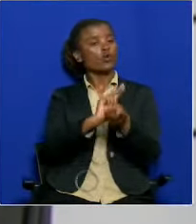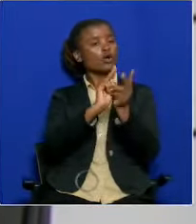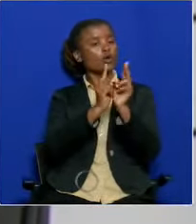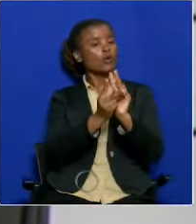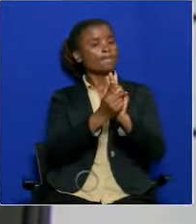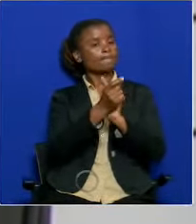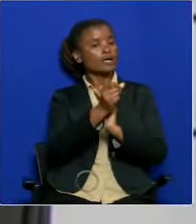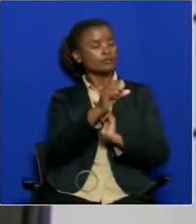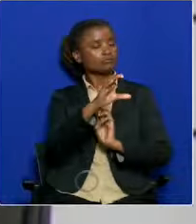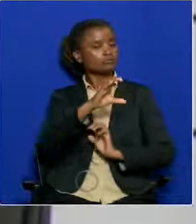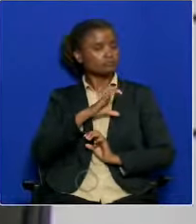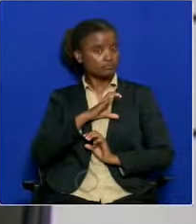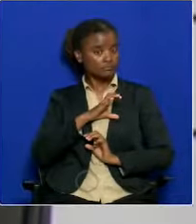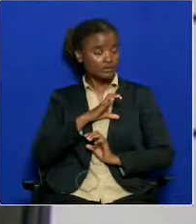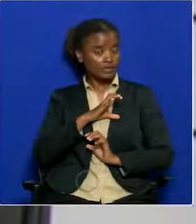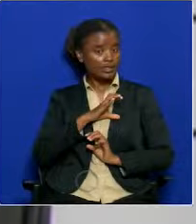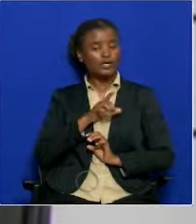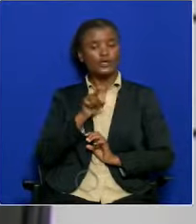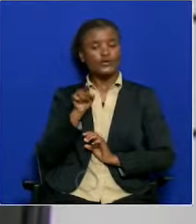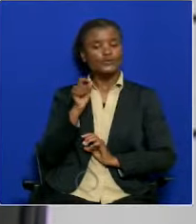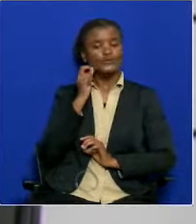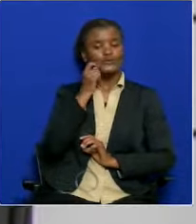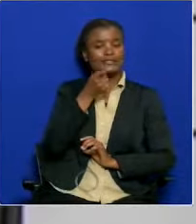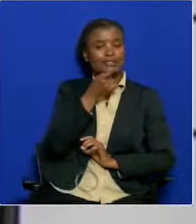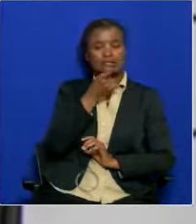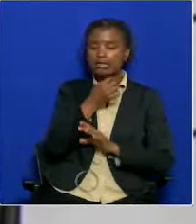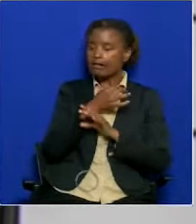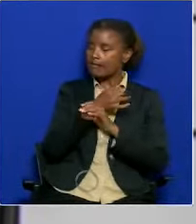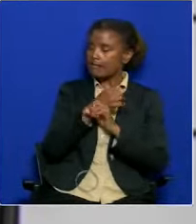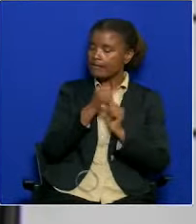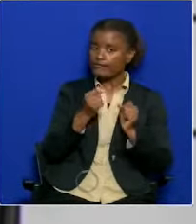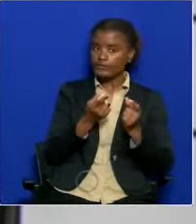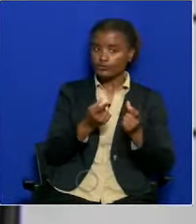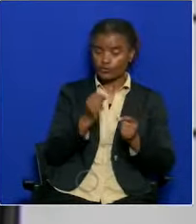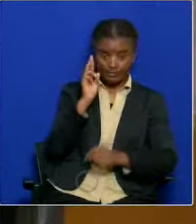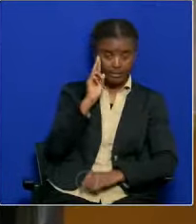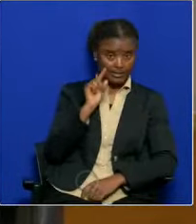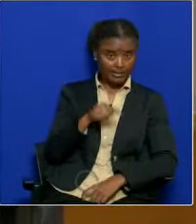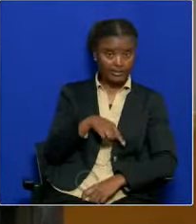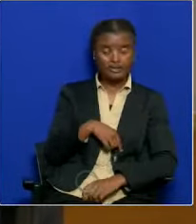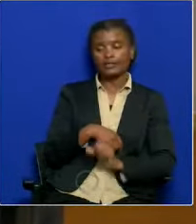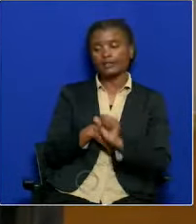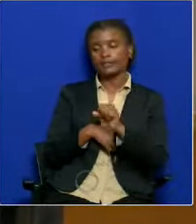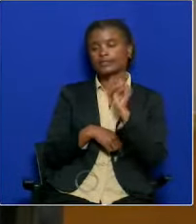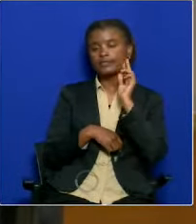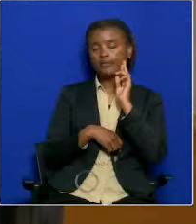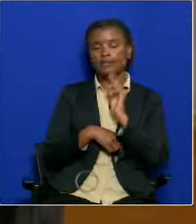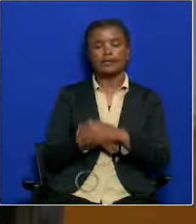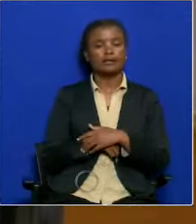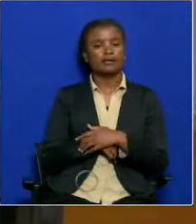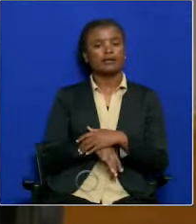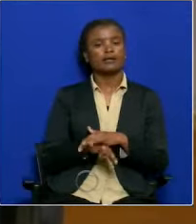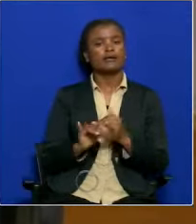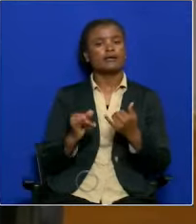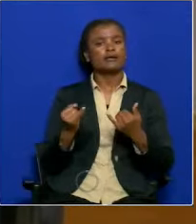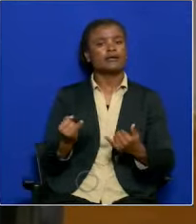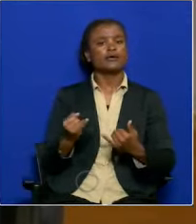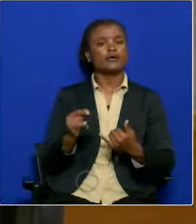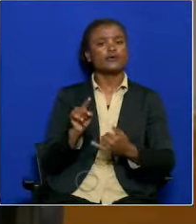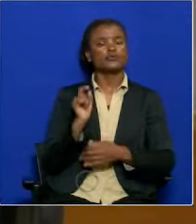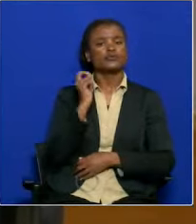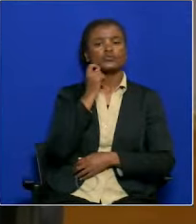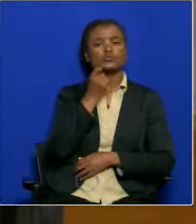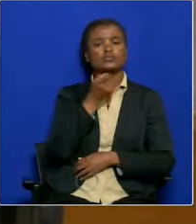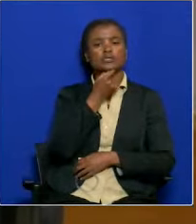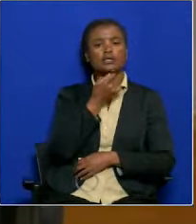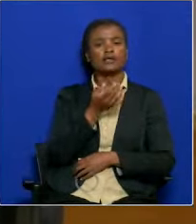do so. Do you remember that? I remember. Now you've just said that he was not